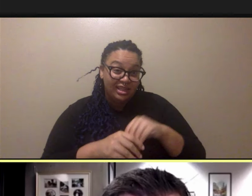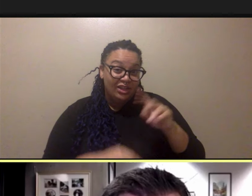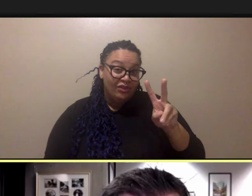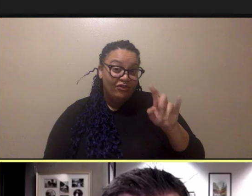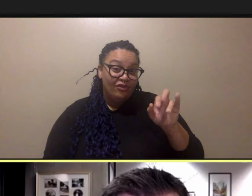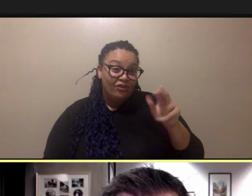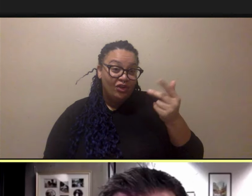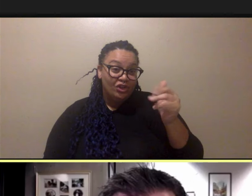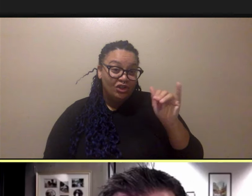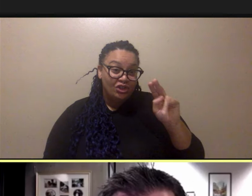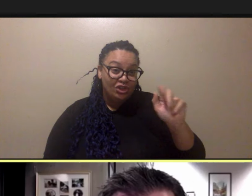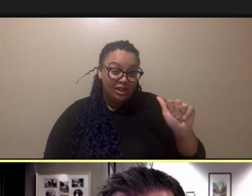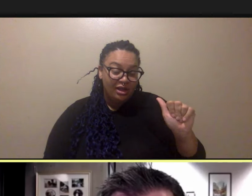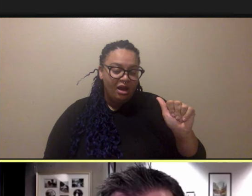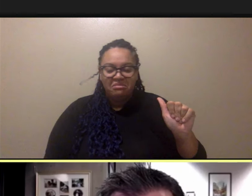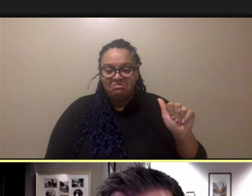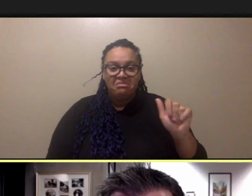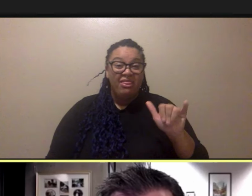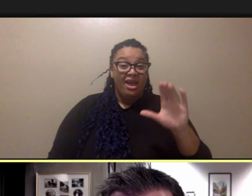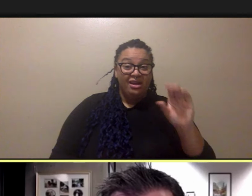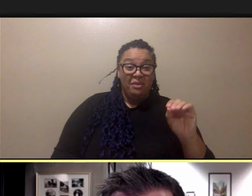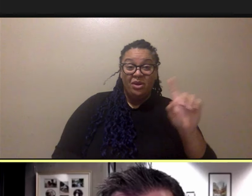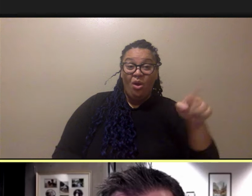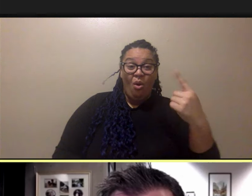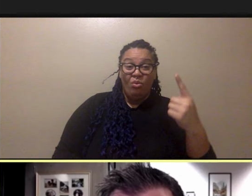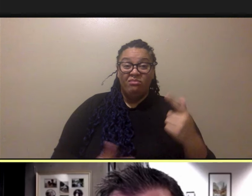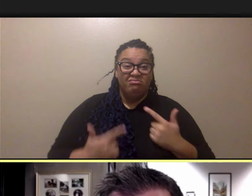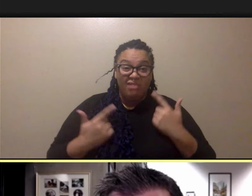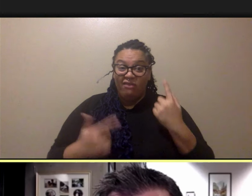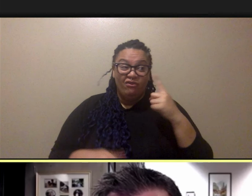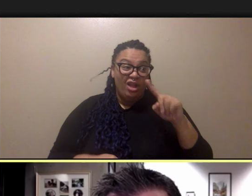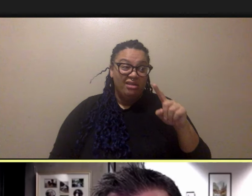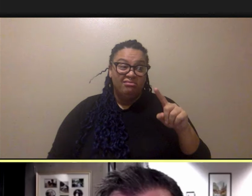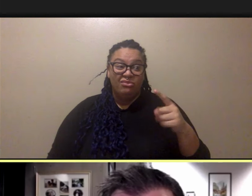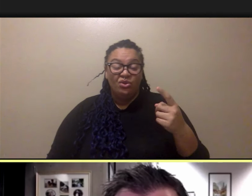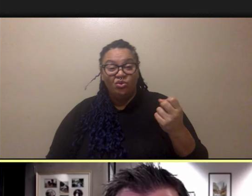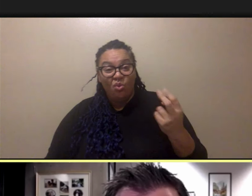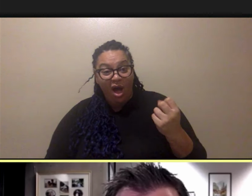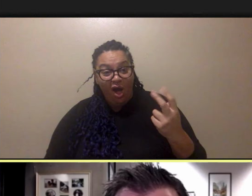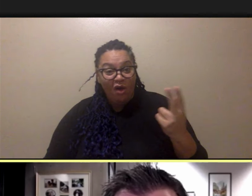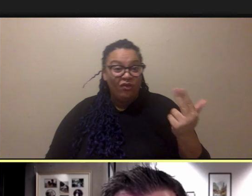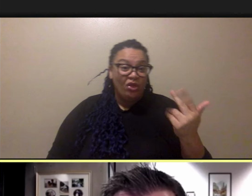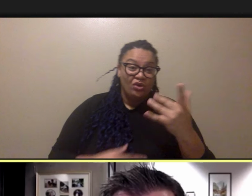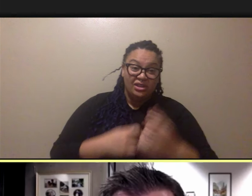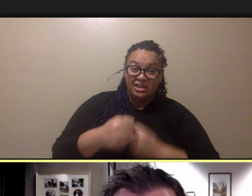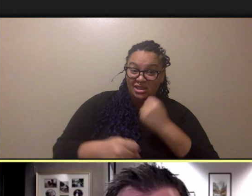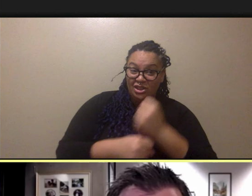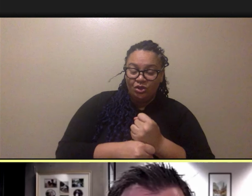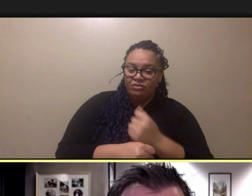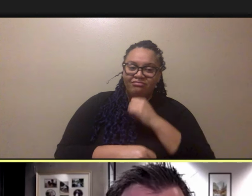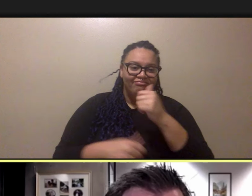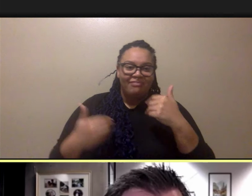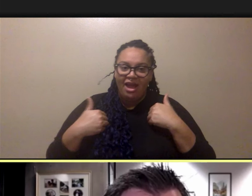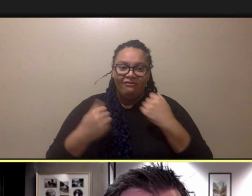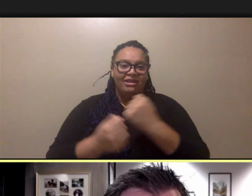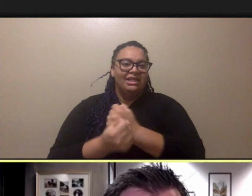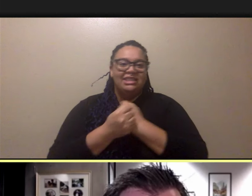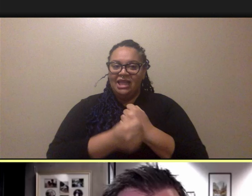The Virginia Company up to this point only been around about 12, 13 years. They did not have any slave